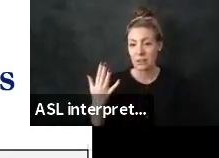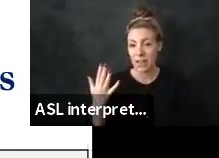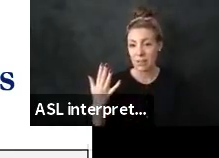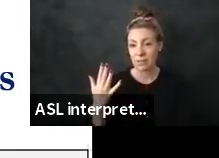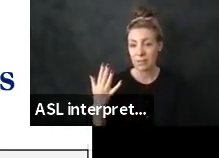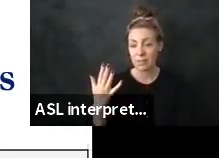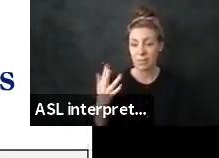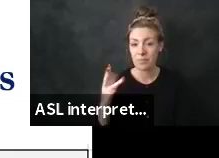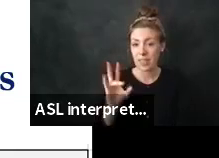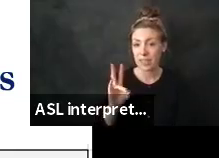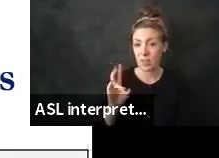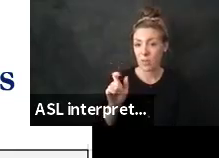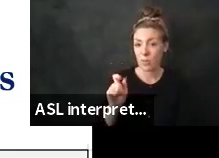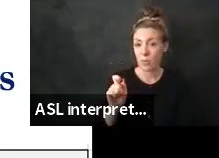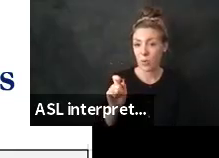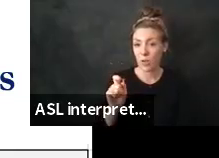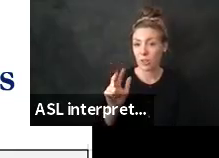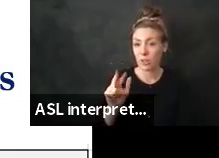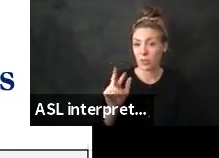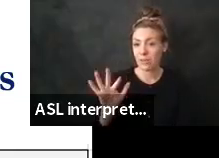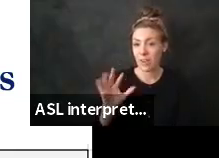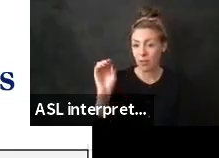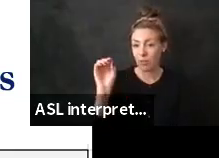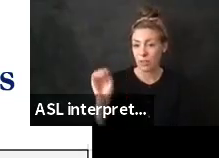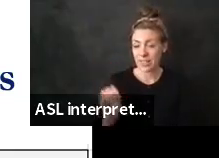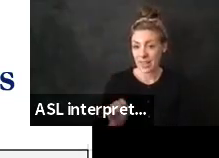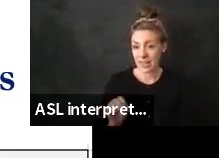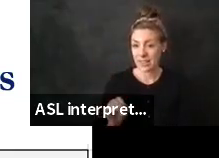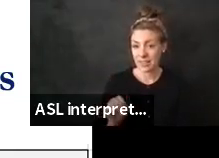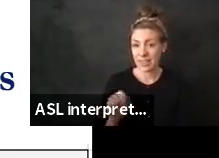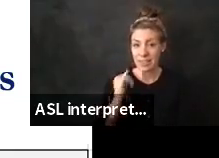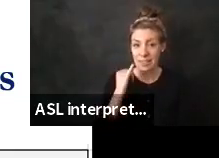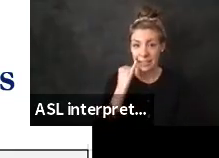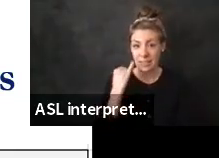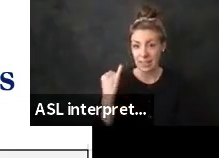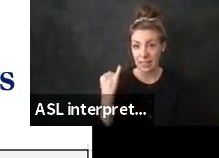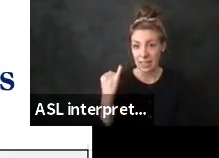it's 7.35%. So